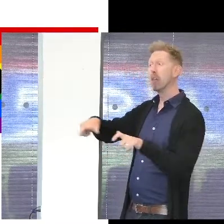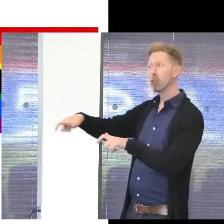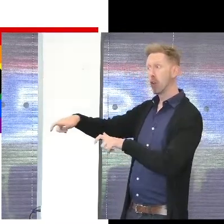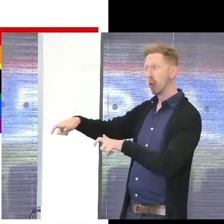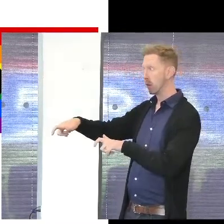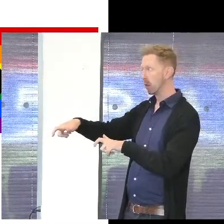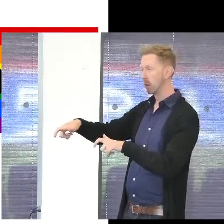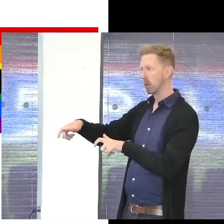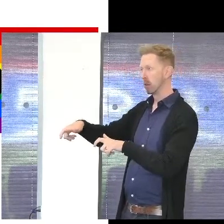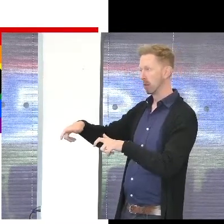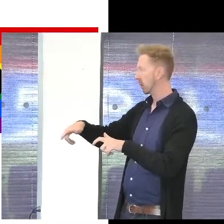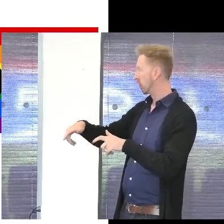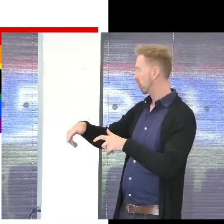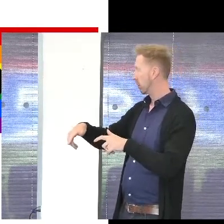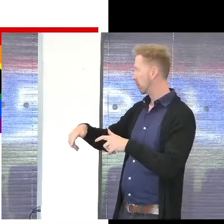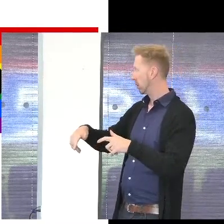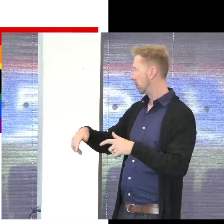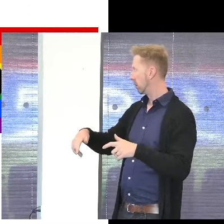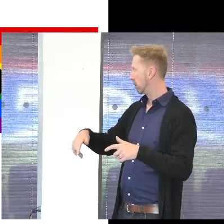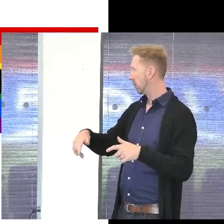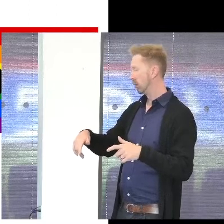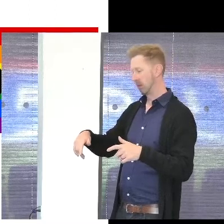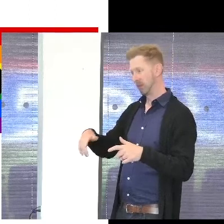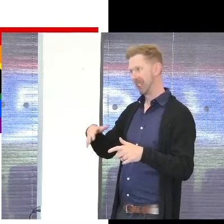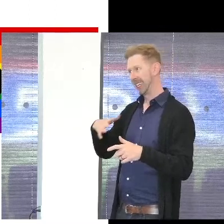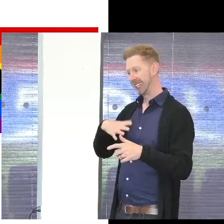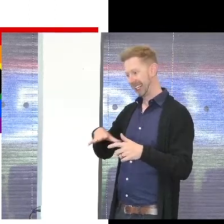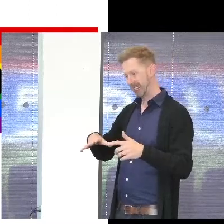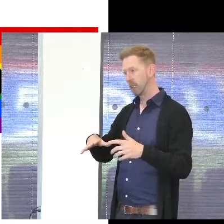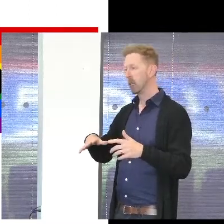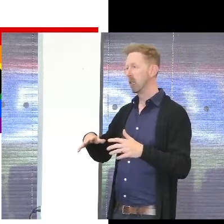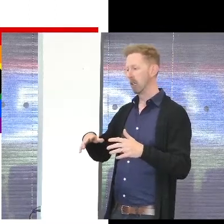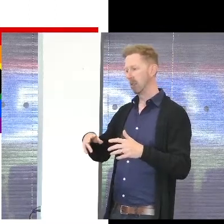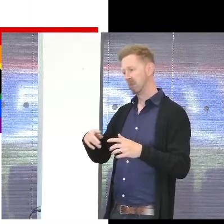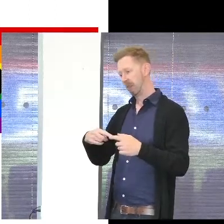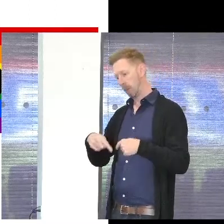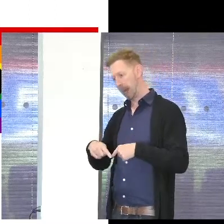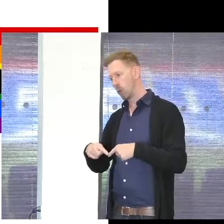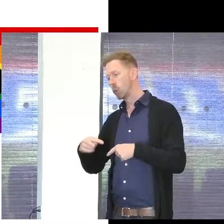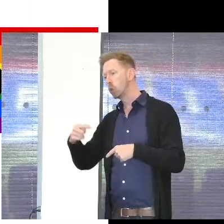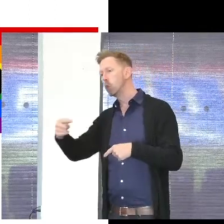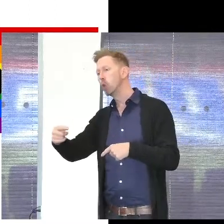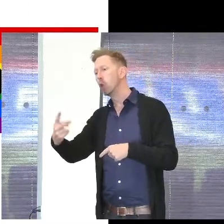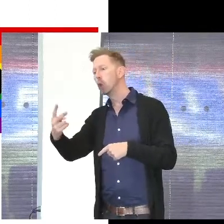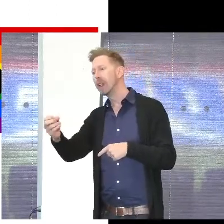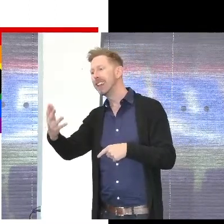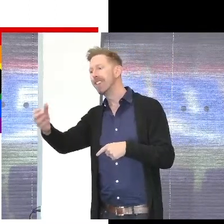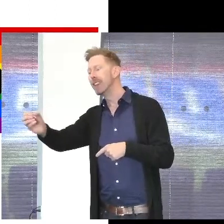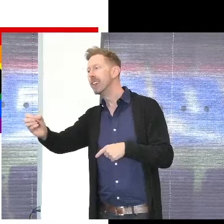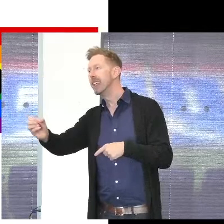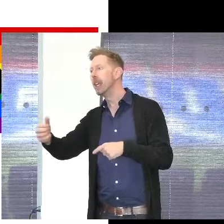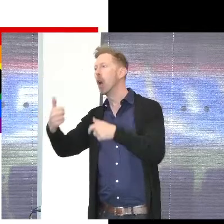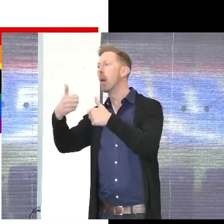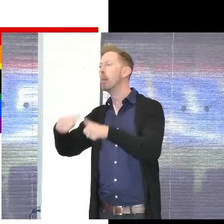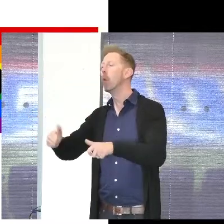a glacial pace of change is what we're seeing. It's going to take till 2050 until we just reach the equality between men and women standing for local government elections in